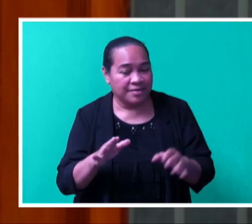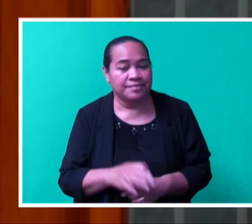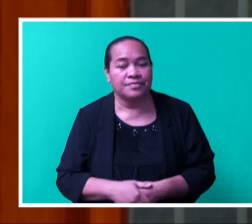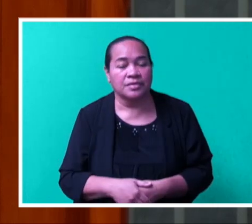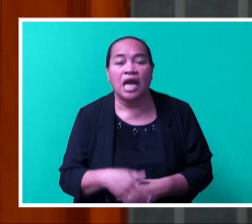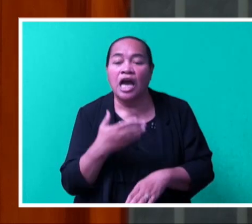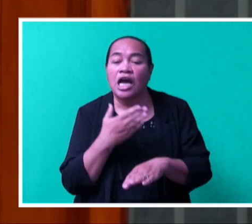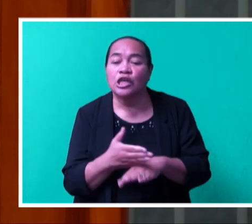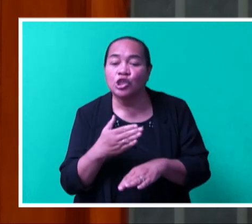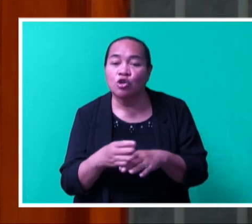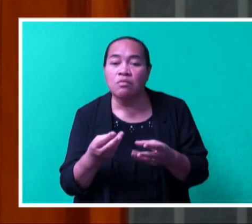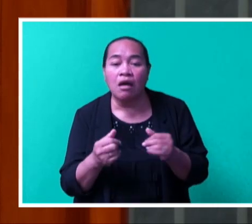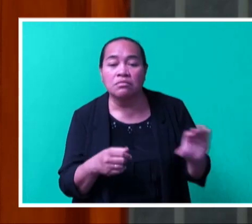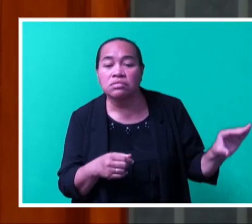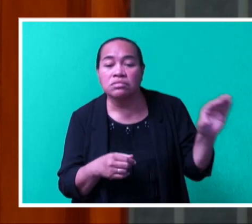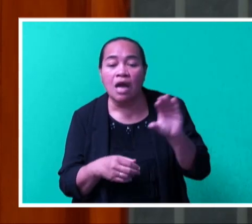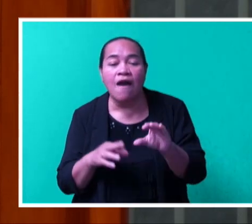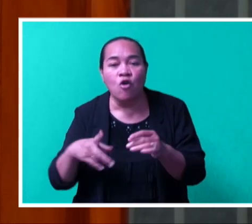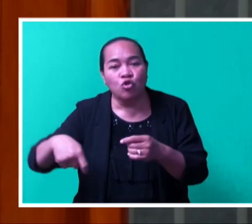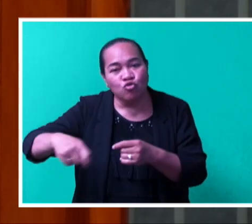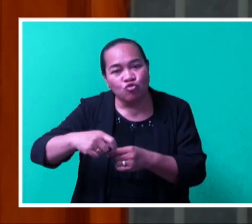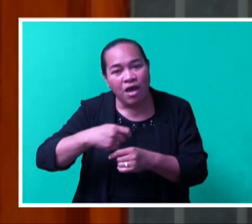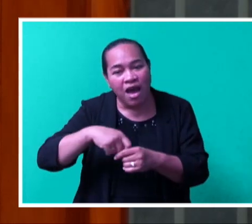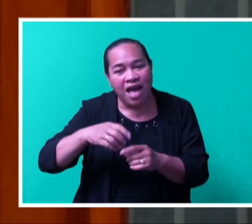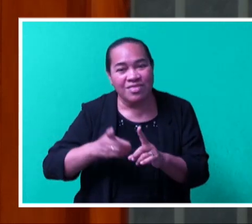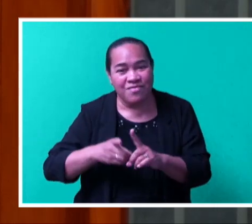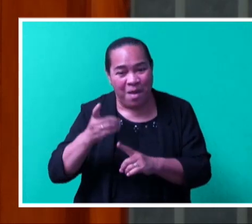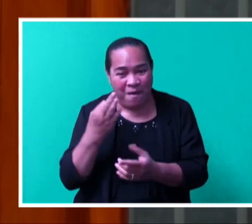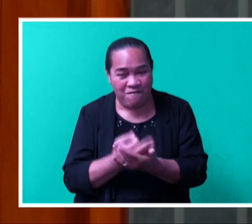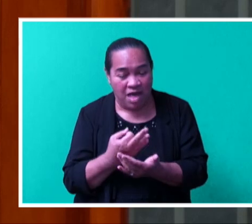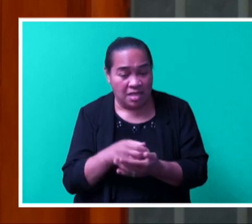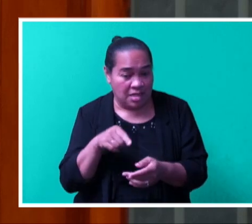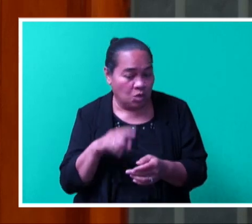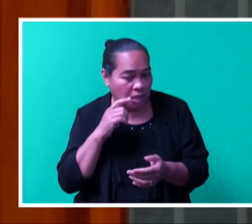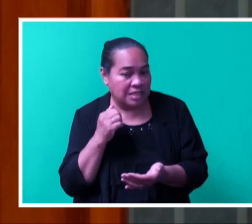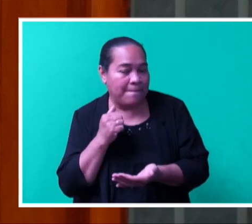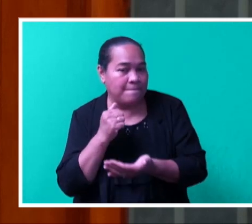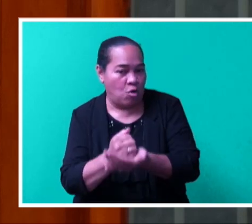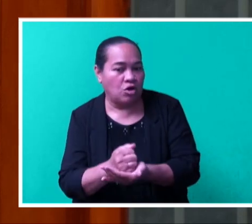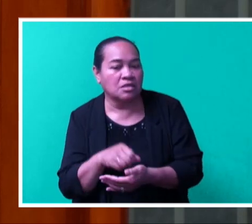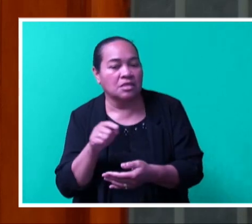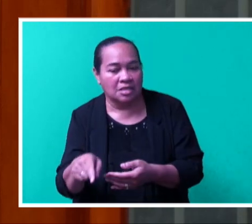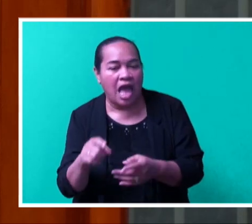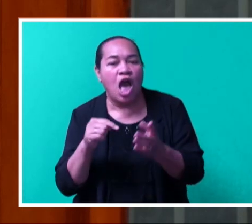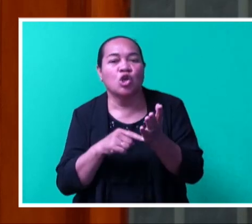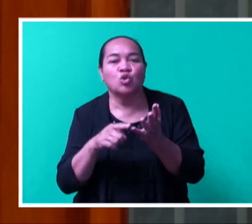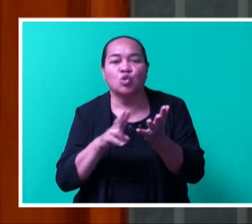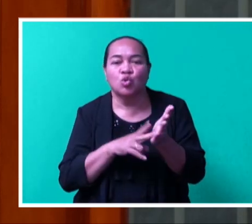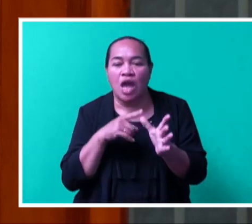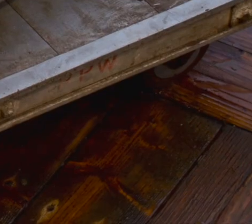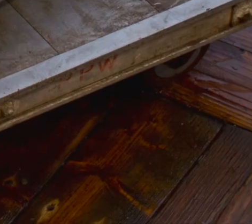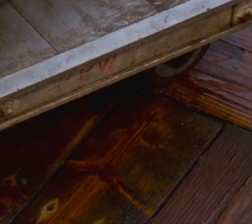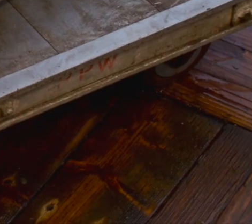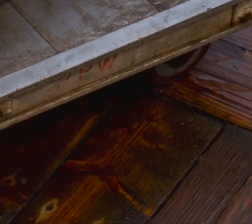provided for the Tuna Development Fund. This initiative will support Fiji's tuna industry during periods of